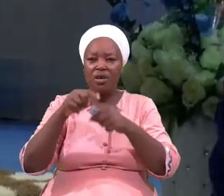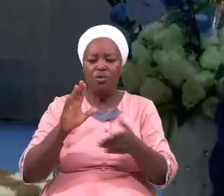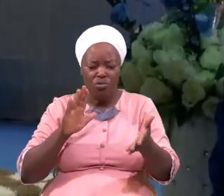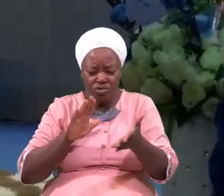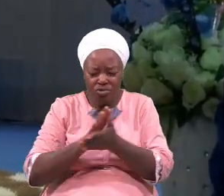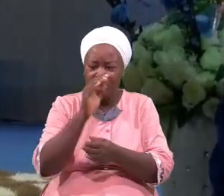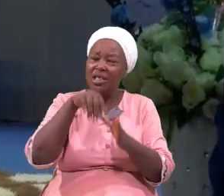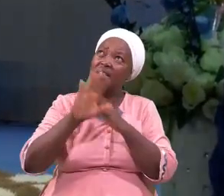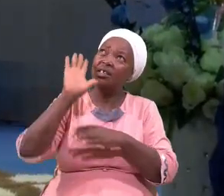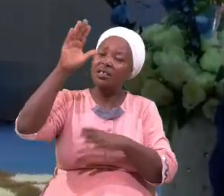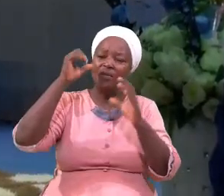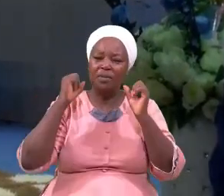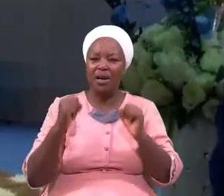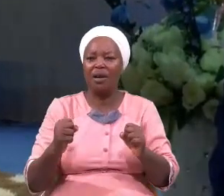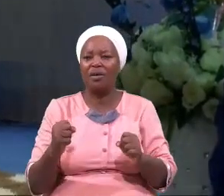his power.